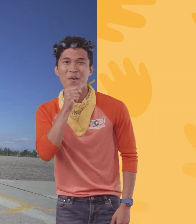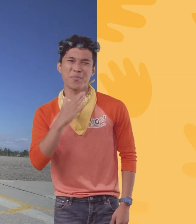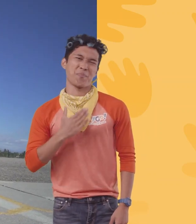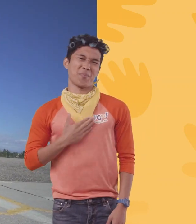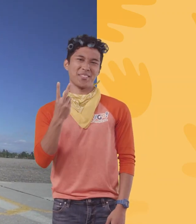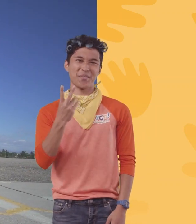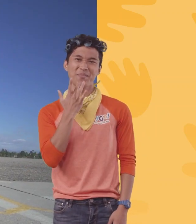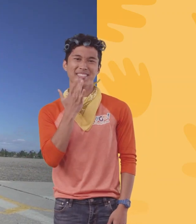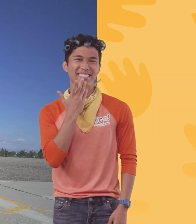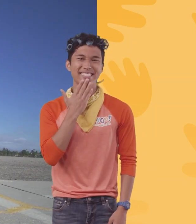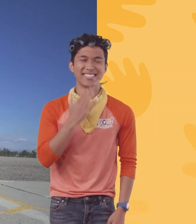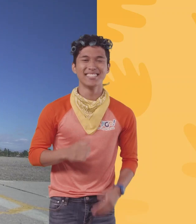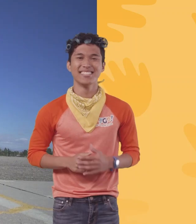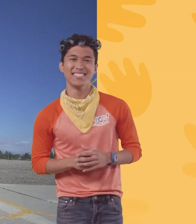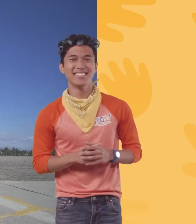My two favorite colors.